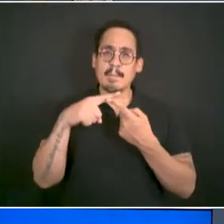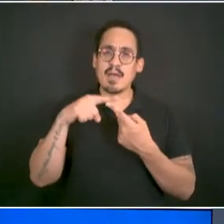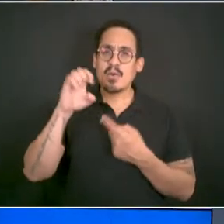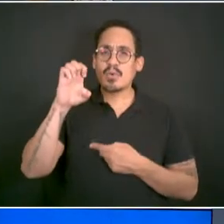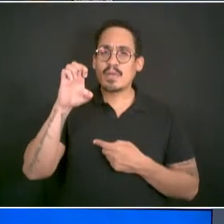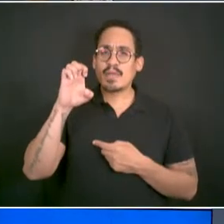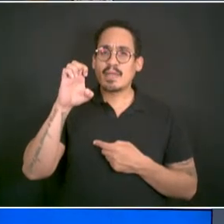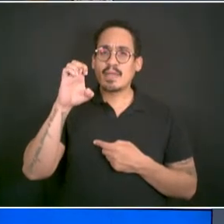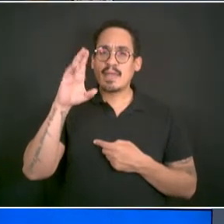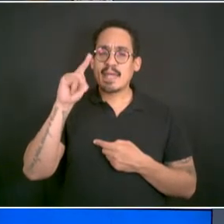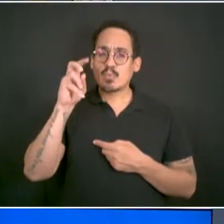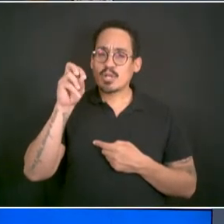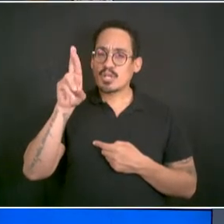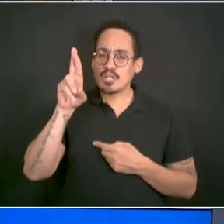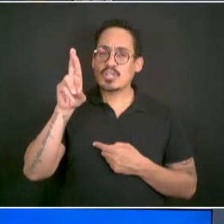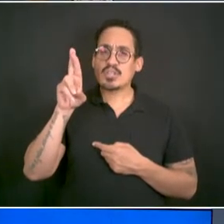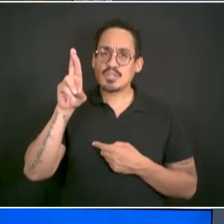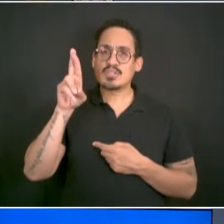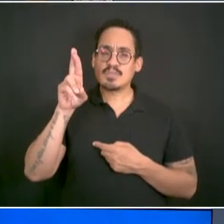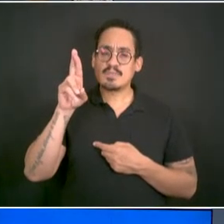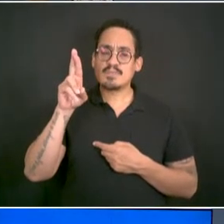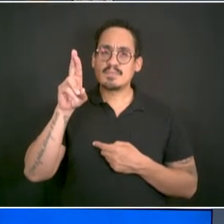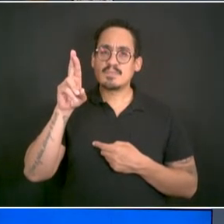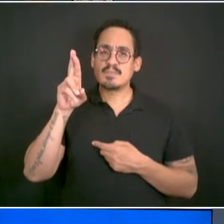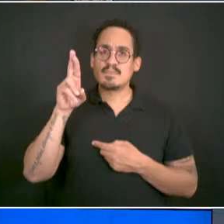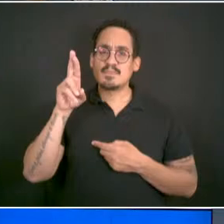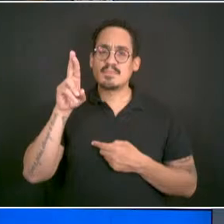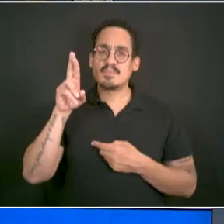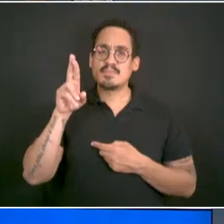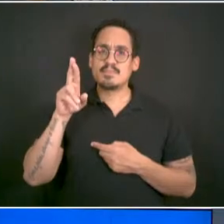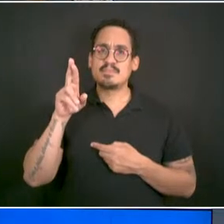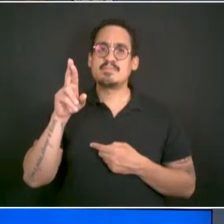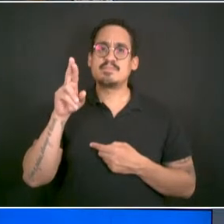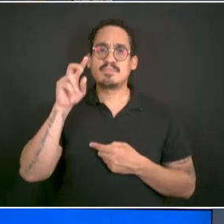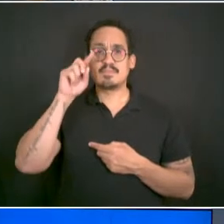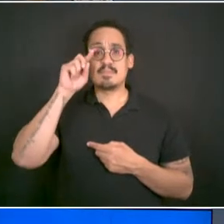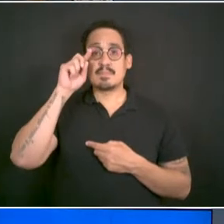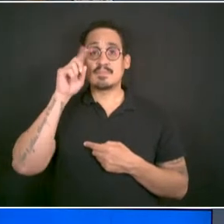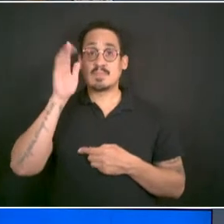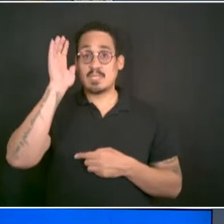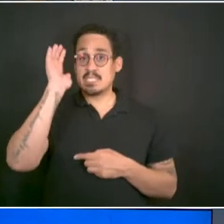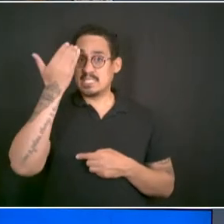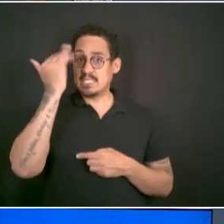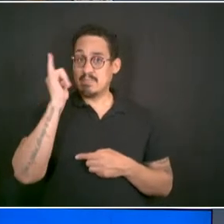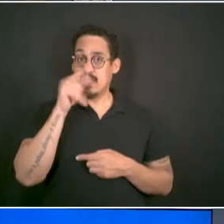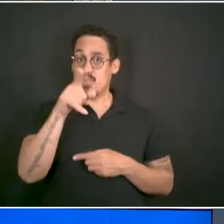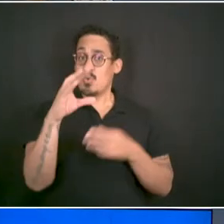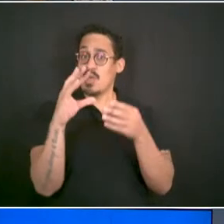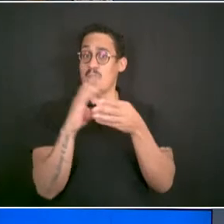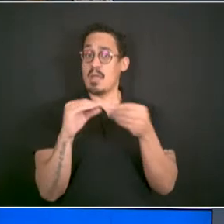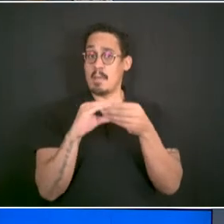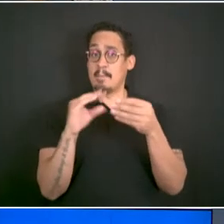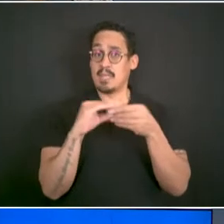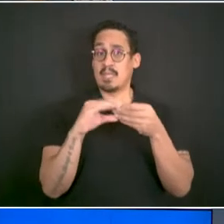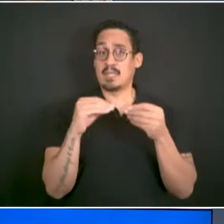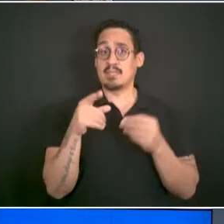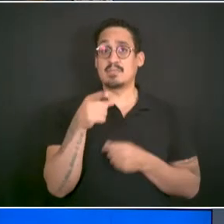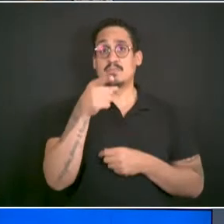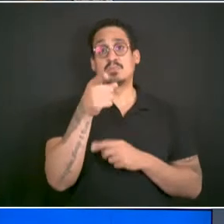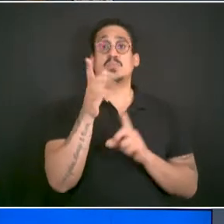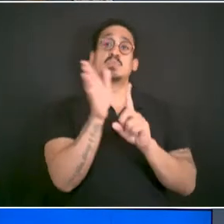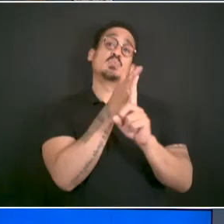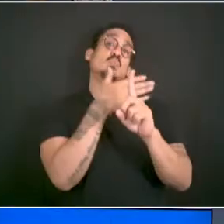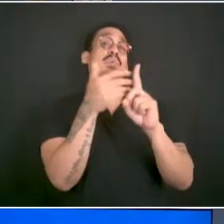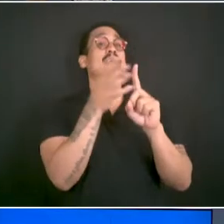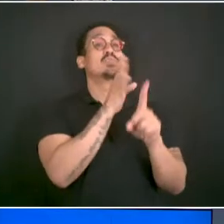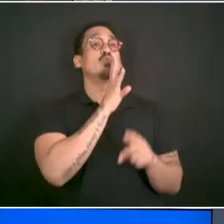here over whether this was taking a tough line with Trump and standing up to him and pushing back on Trump, or whether this was sweet-talking the president.